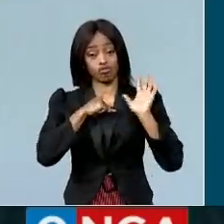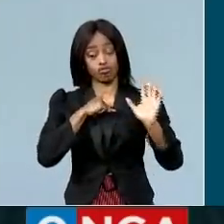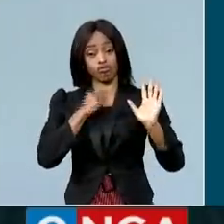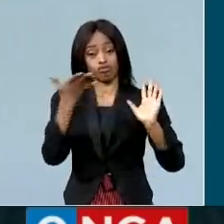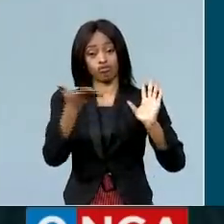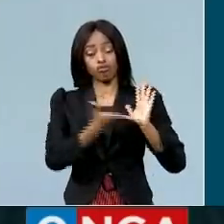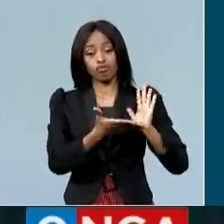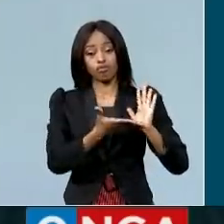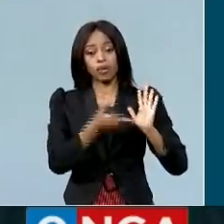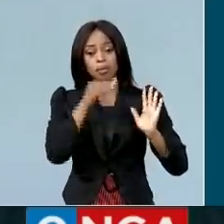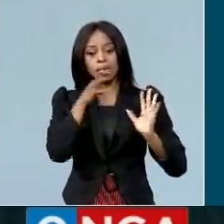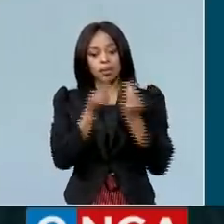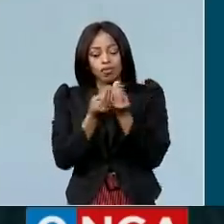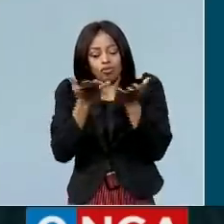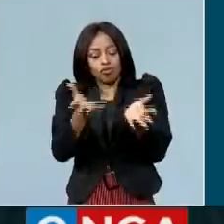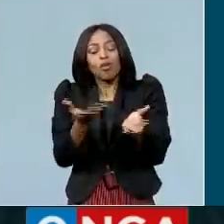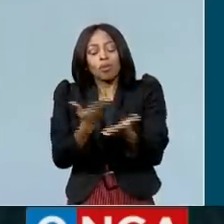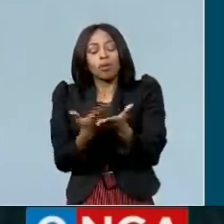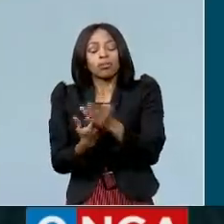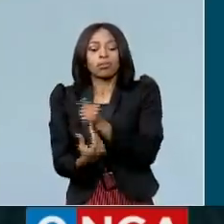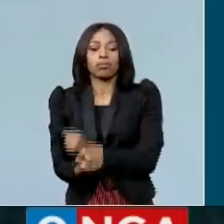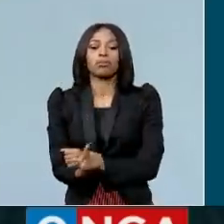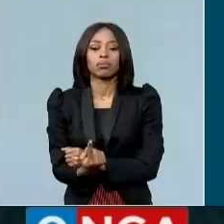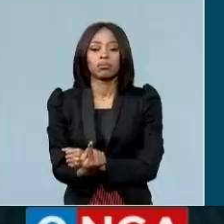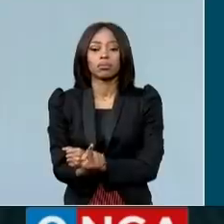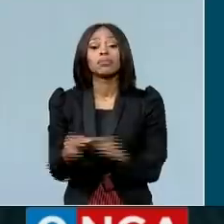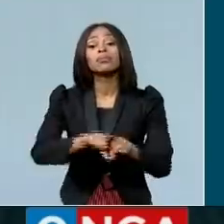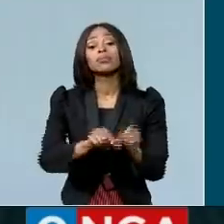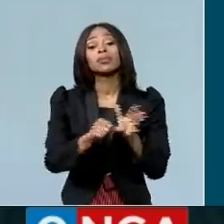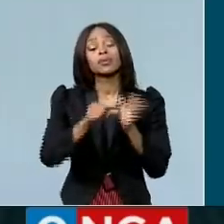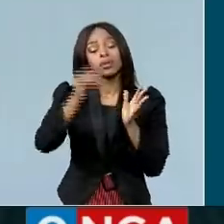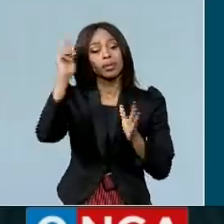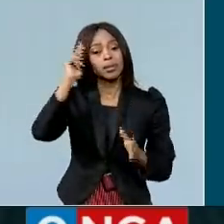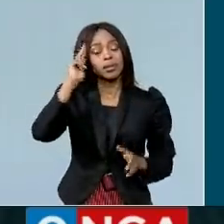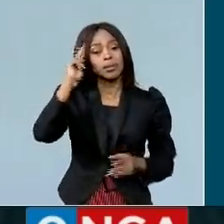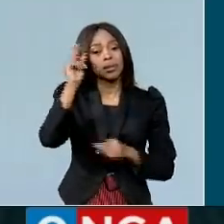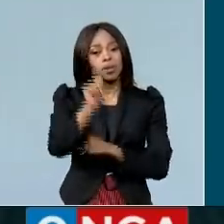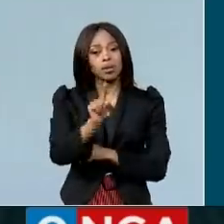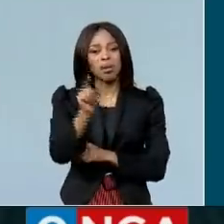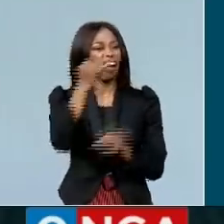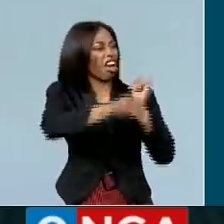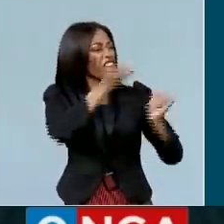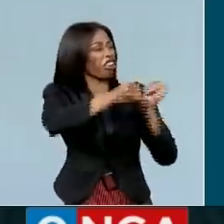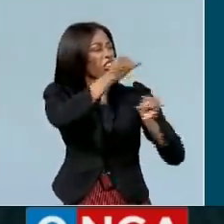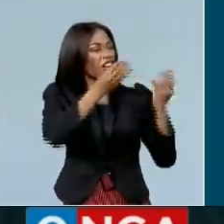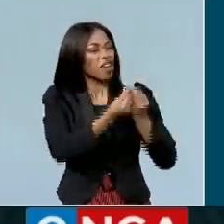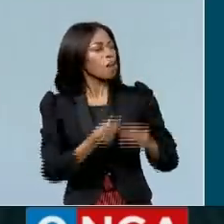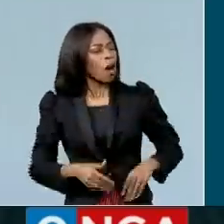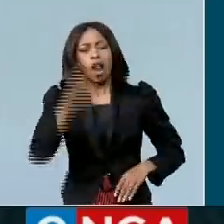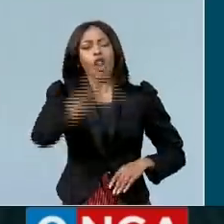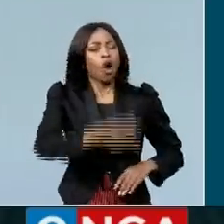active cases. So, and that's quite important to remember. People have been criticizing that number as being far too